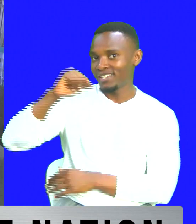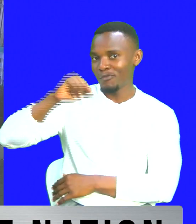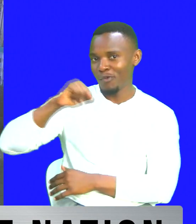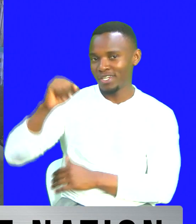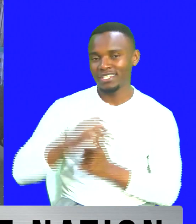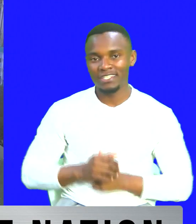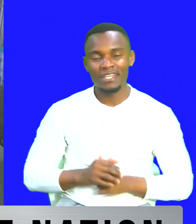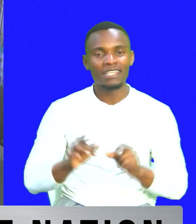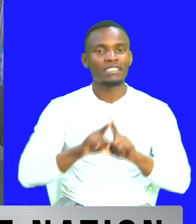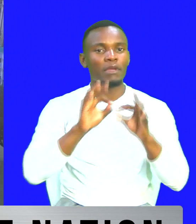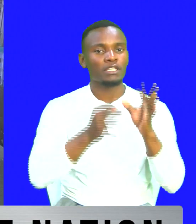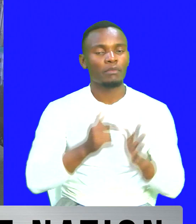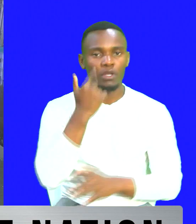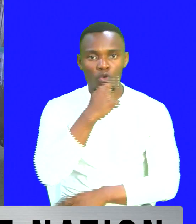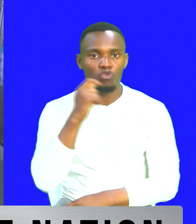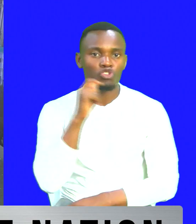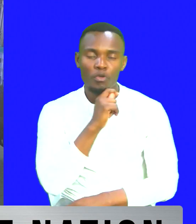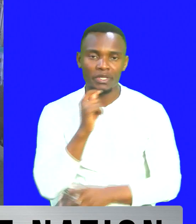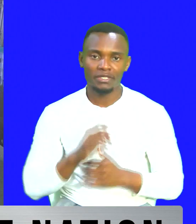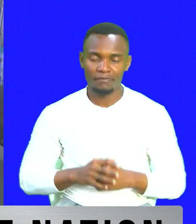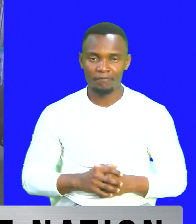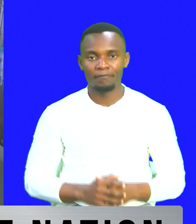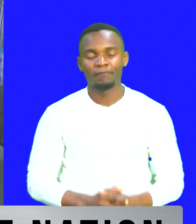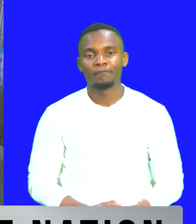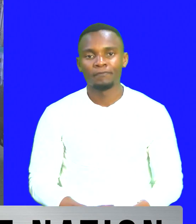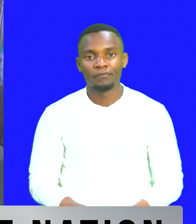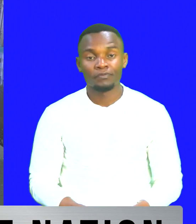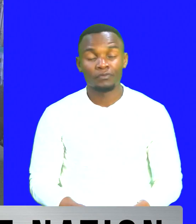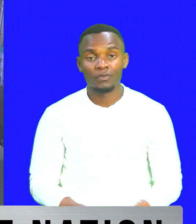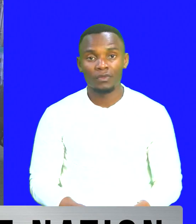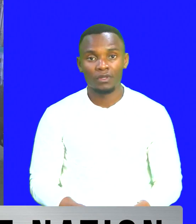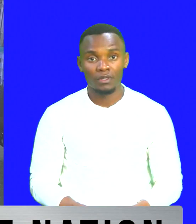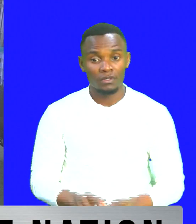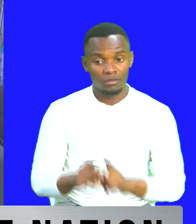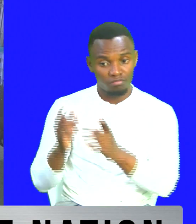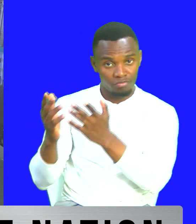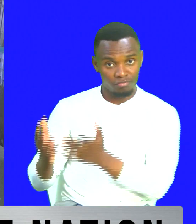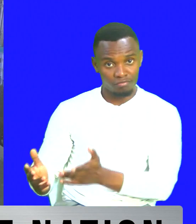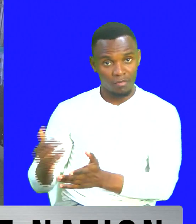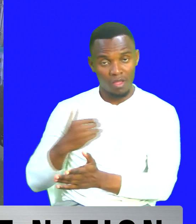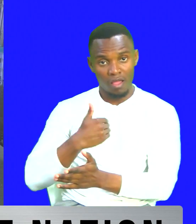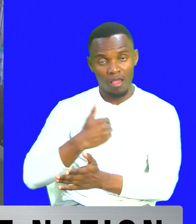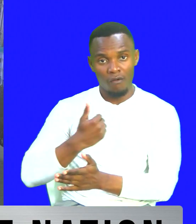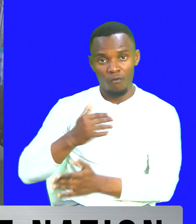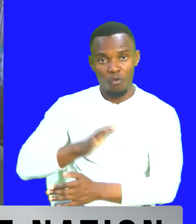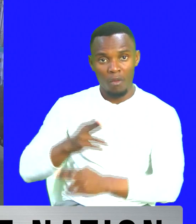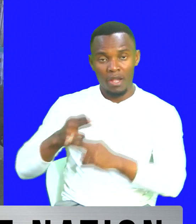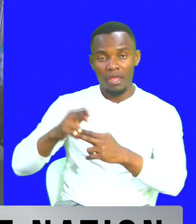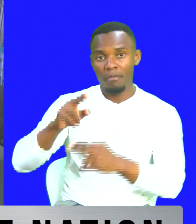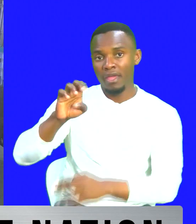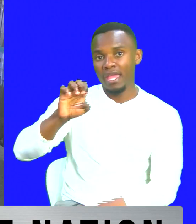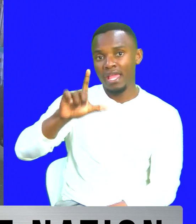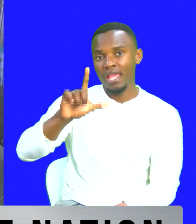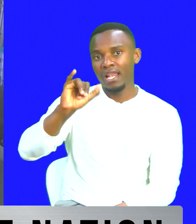language interpreter is Tobias Omondi. Tuko na Elizabeth Michael, NAK Kenya. By the way, what's